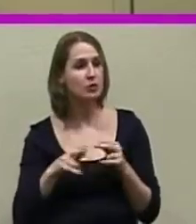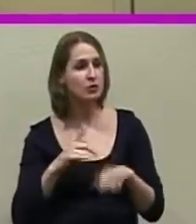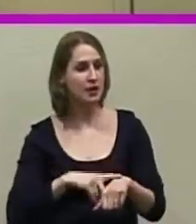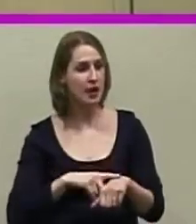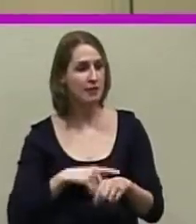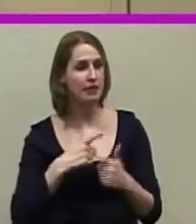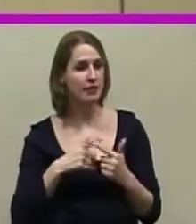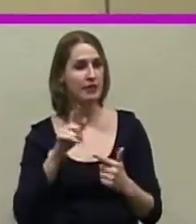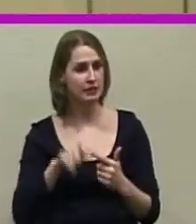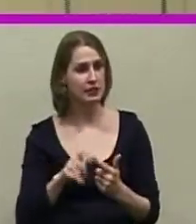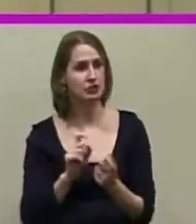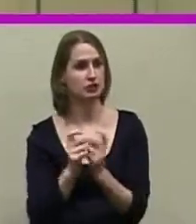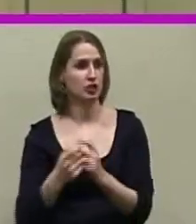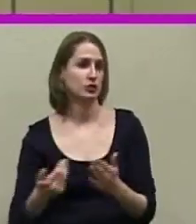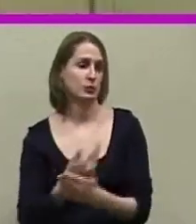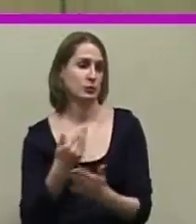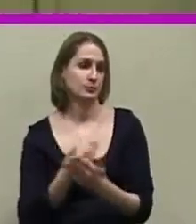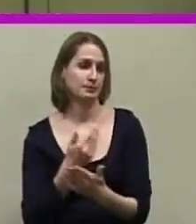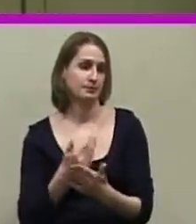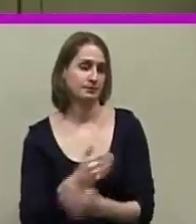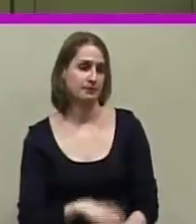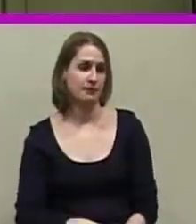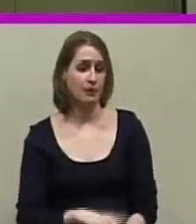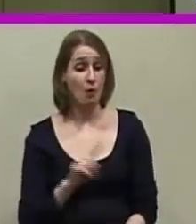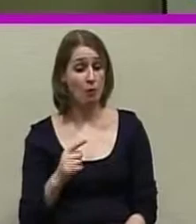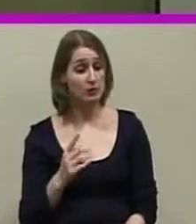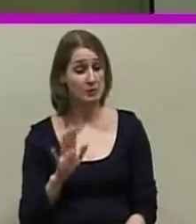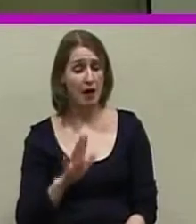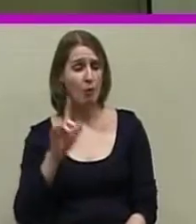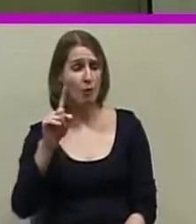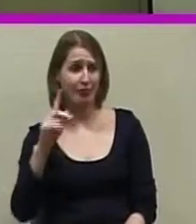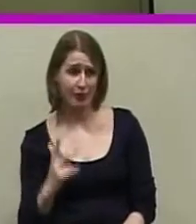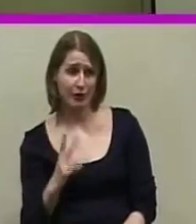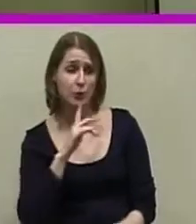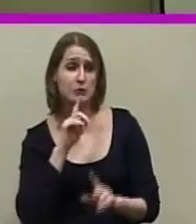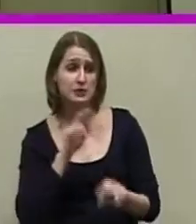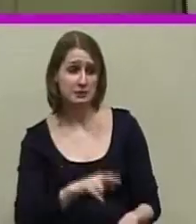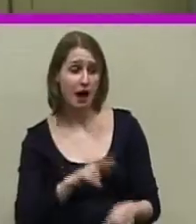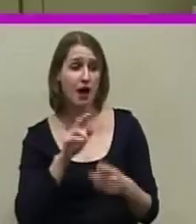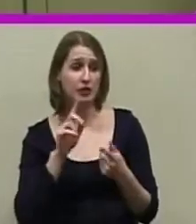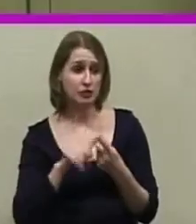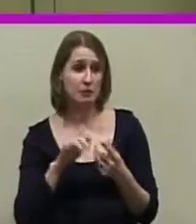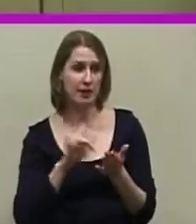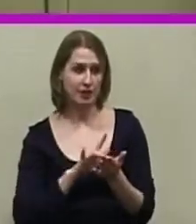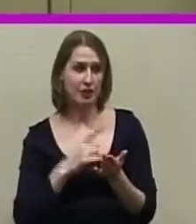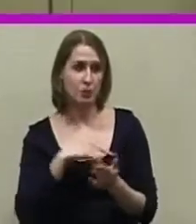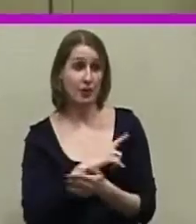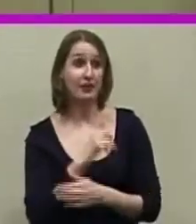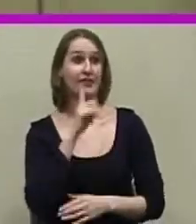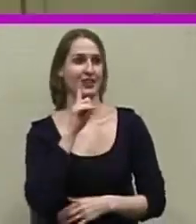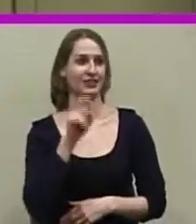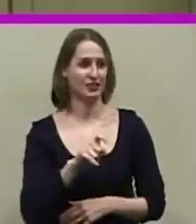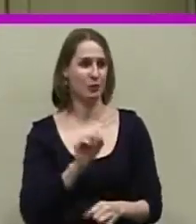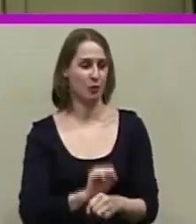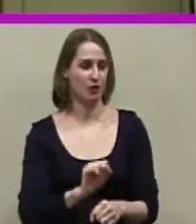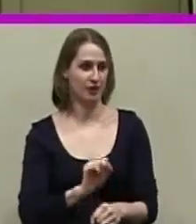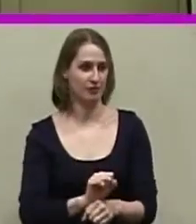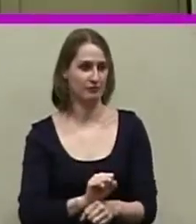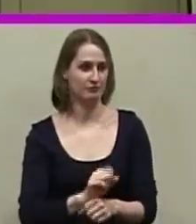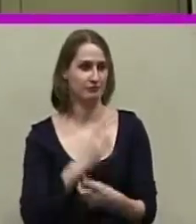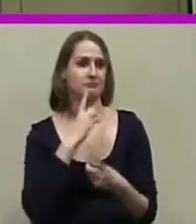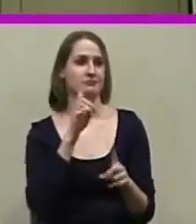need a new medication. And there's only about a third of kids who actually respond to medication the way we think it all works. And